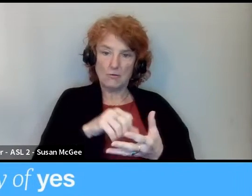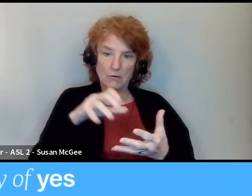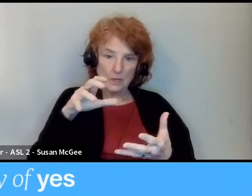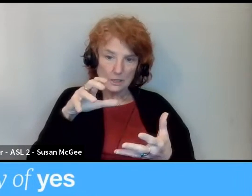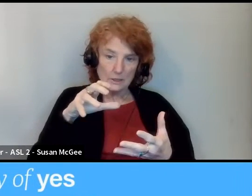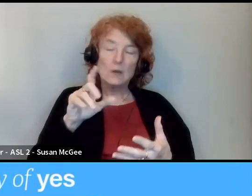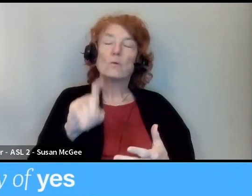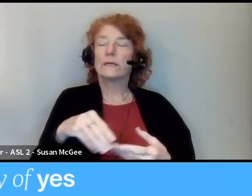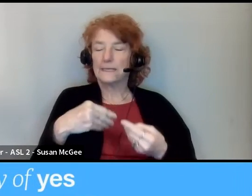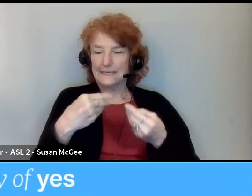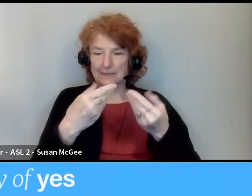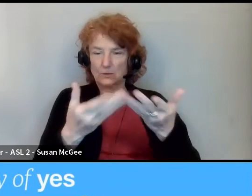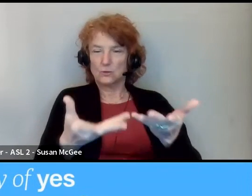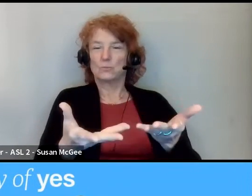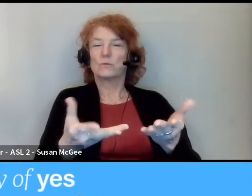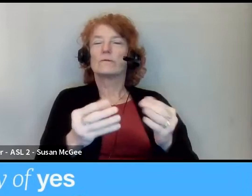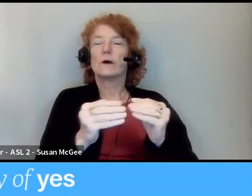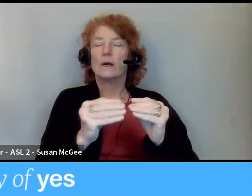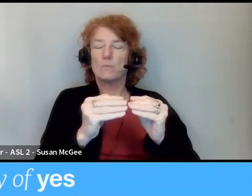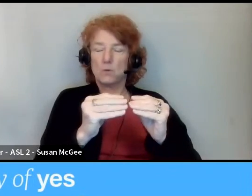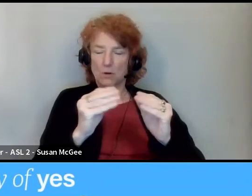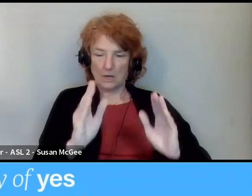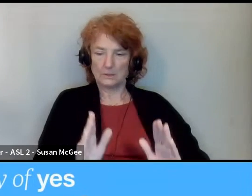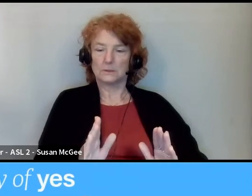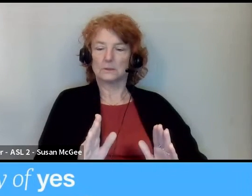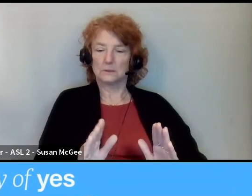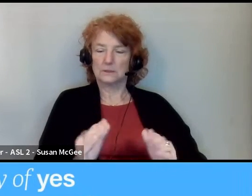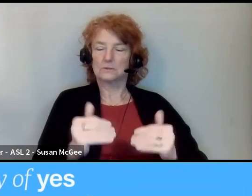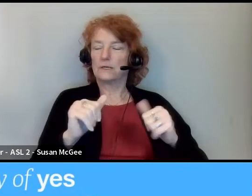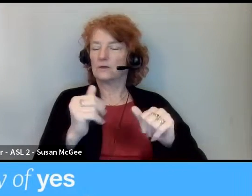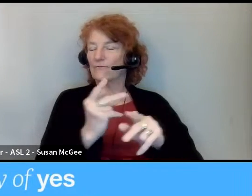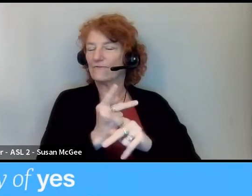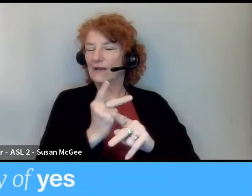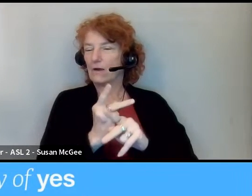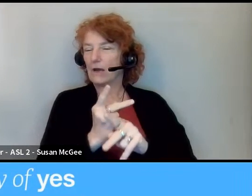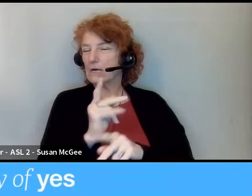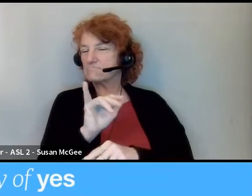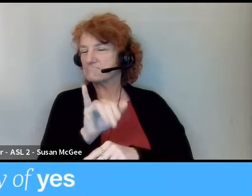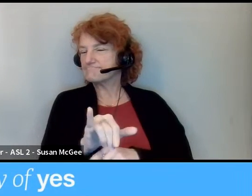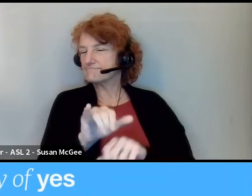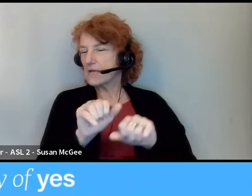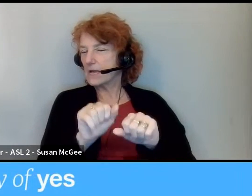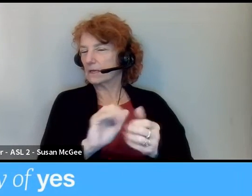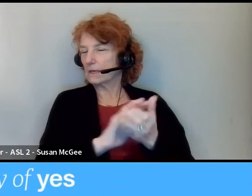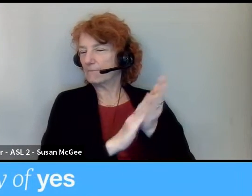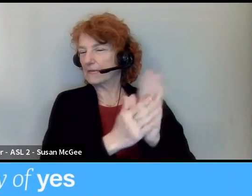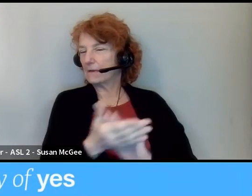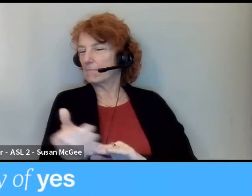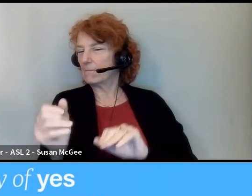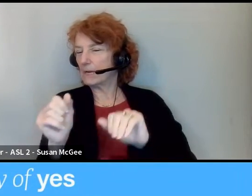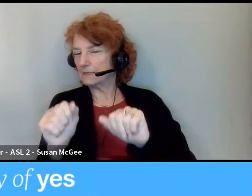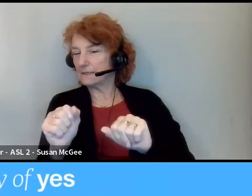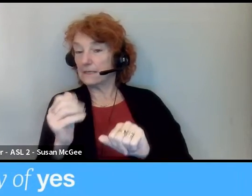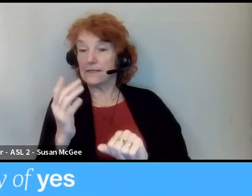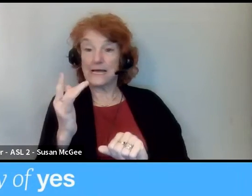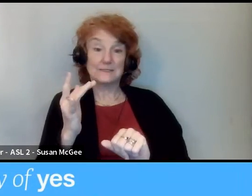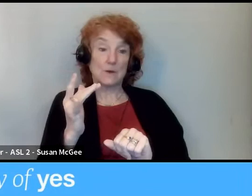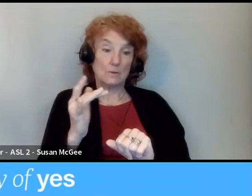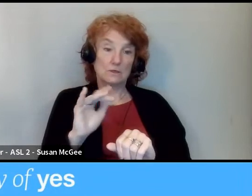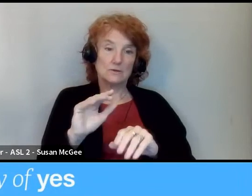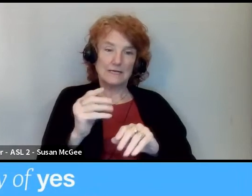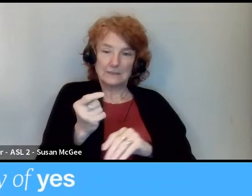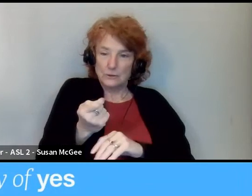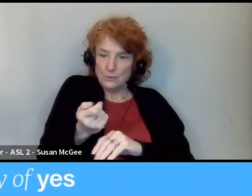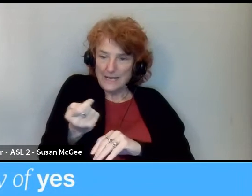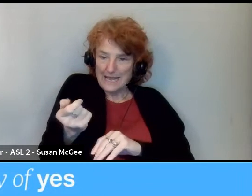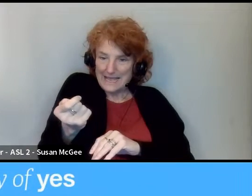possible is a huge priority. And that's why we're trying to do a little bit across the widest possible geography, so that we can create a